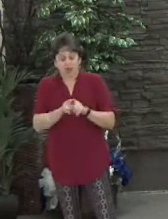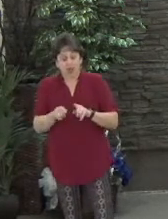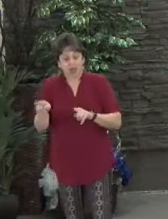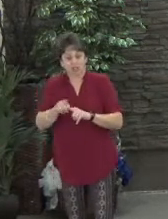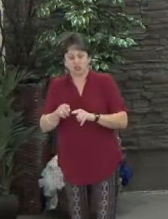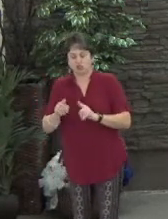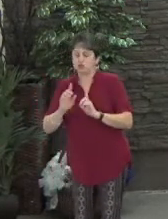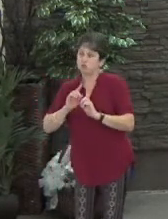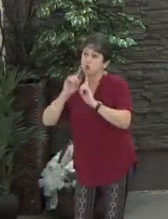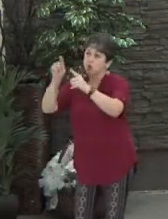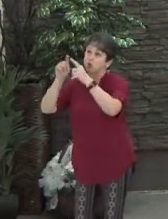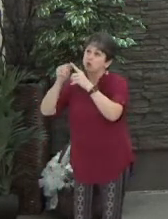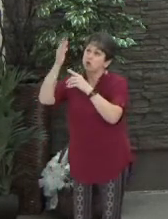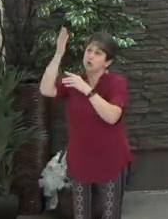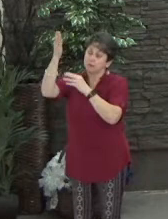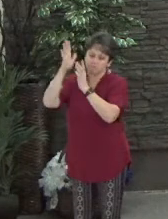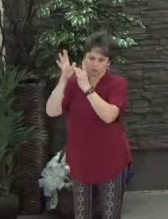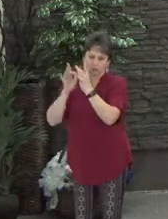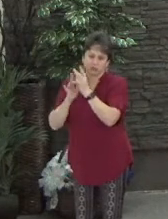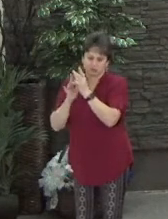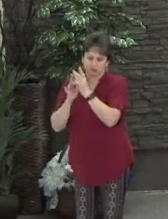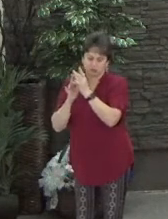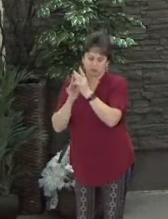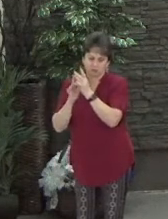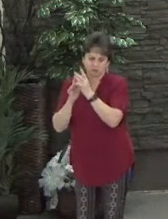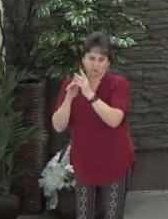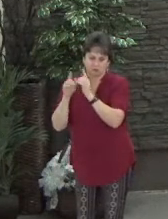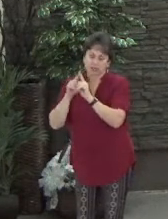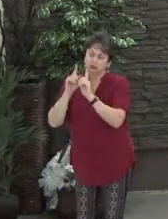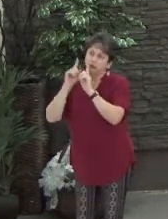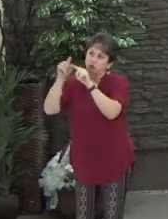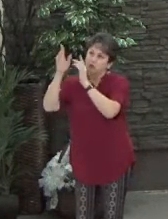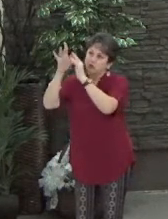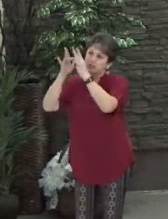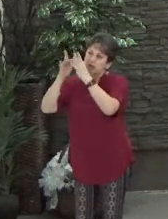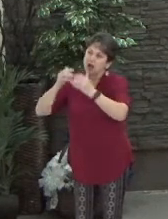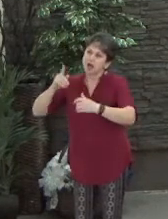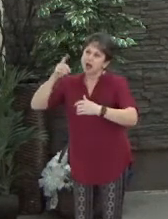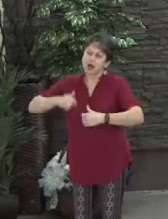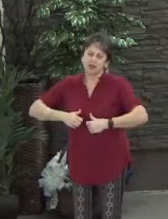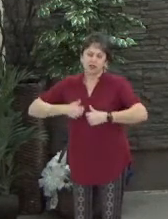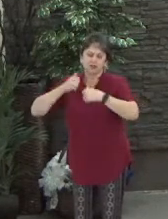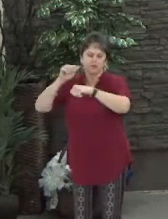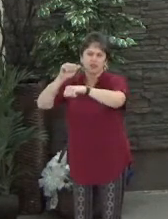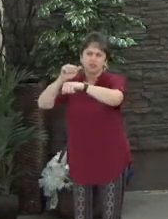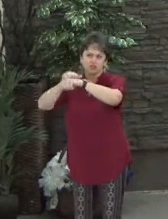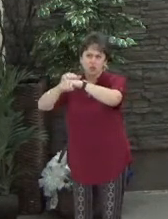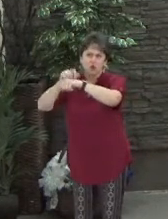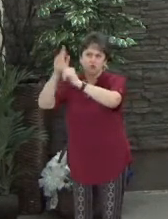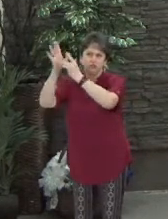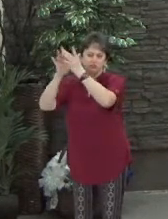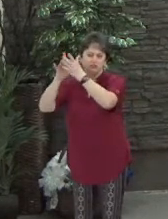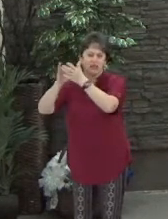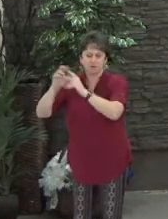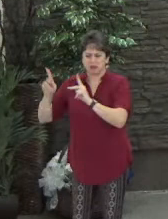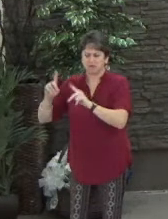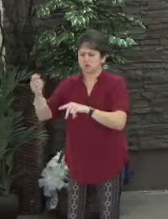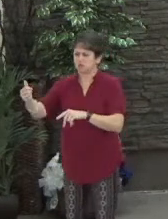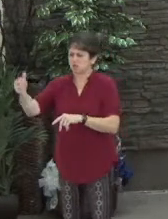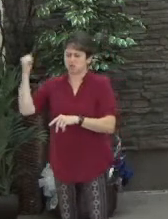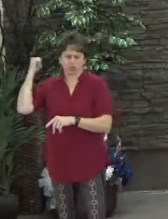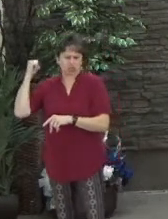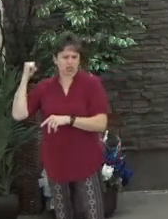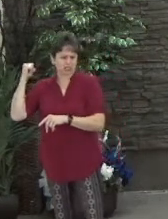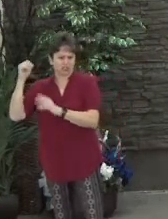come to Him, to Jesus, a living stone rejected by men, but in the sight of